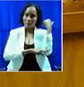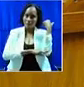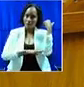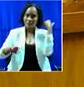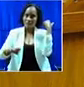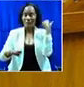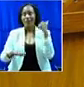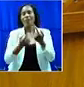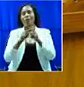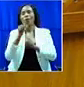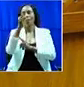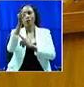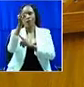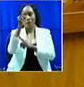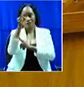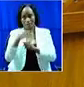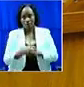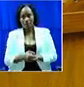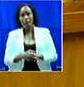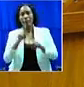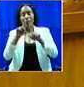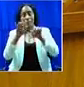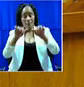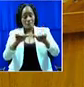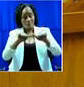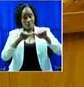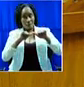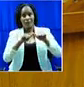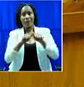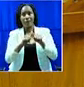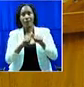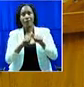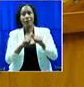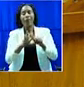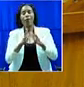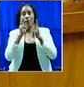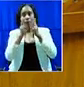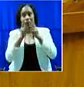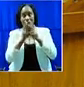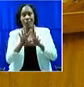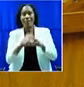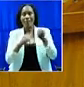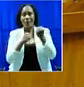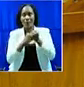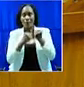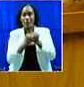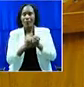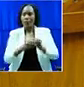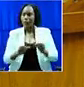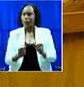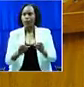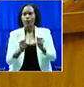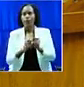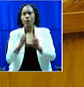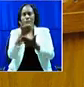economic reconstruction and recovery recognizes that to support a rapid economic rebound, South